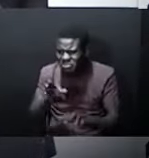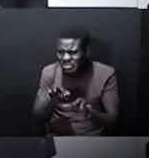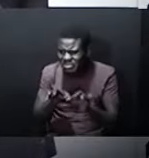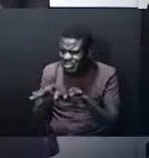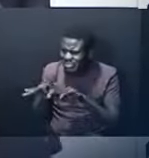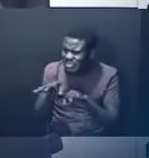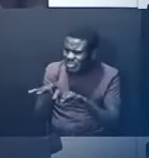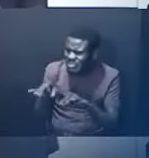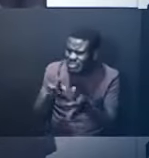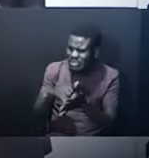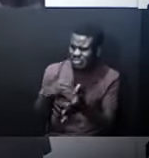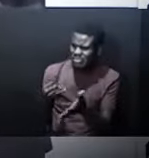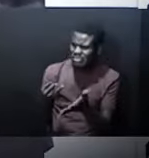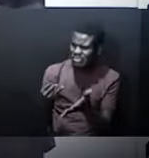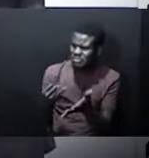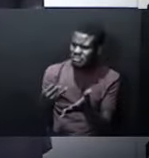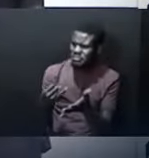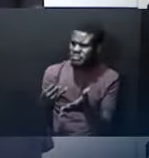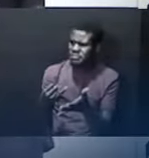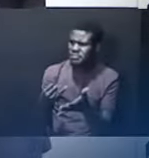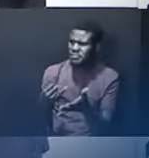describe it?"